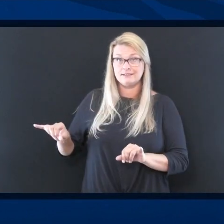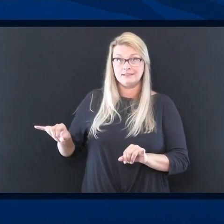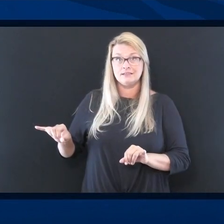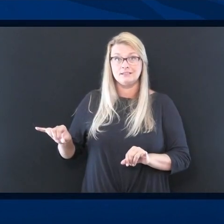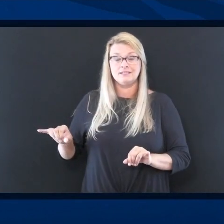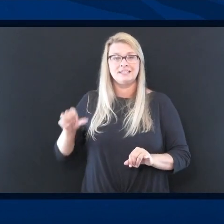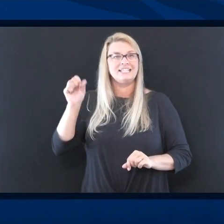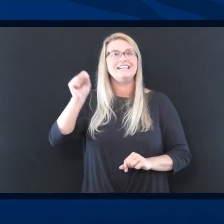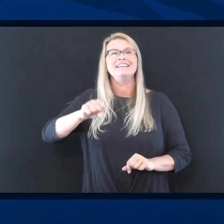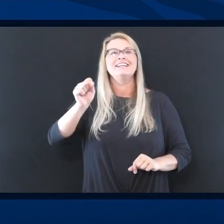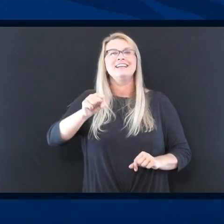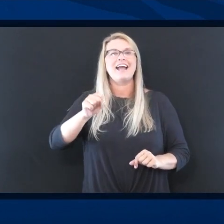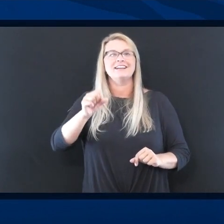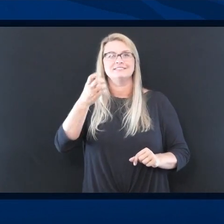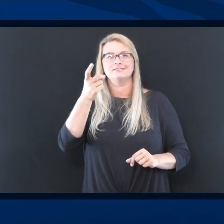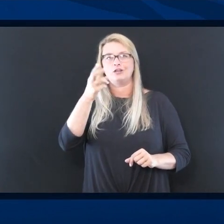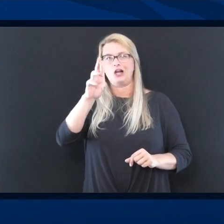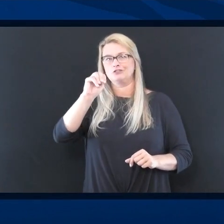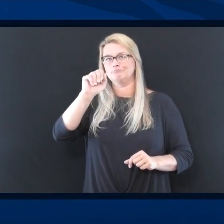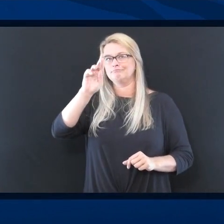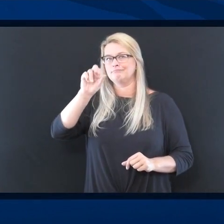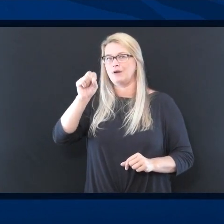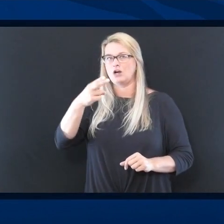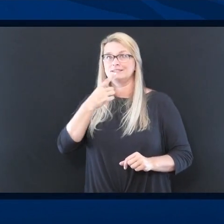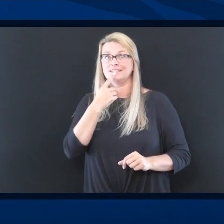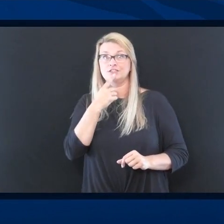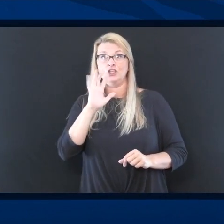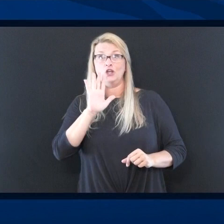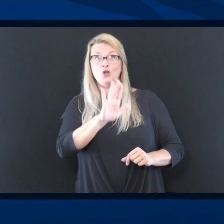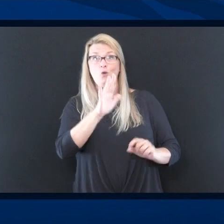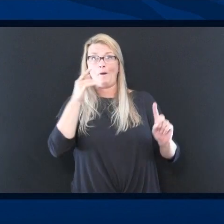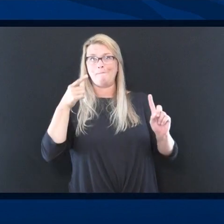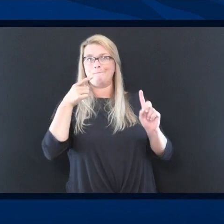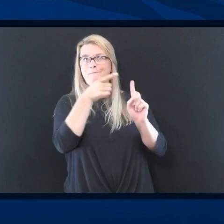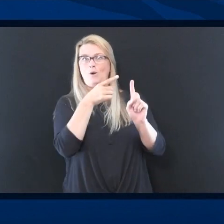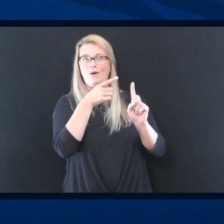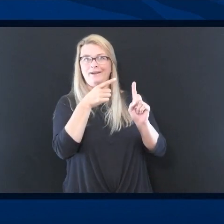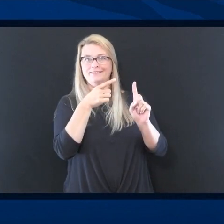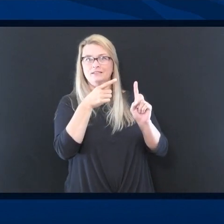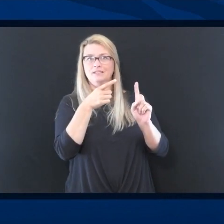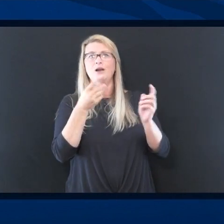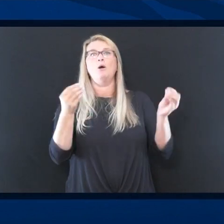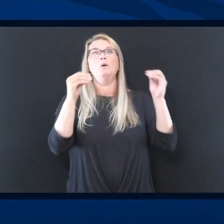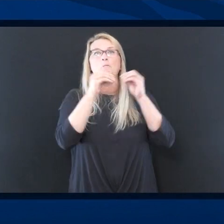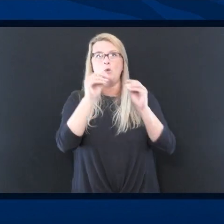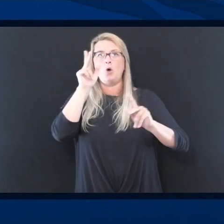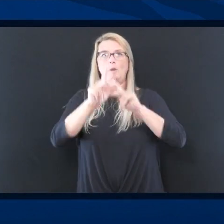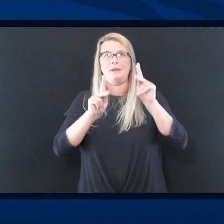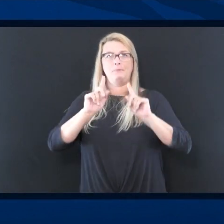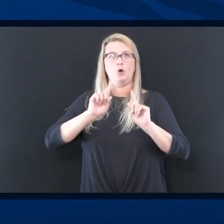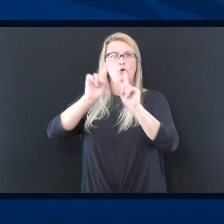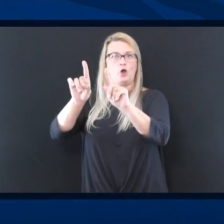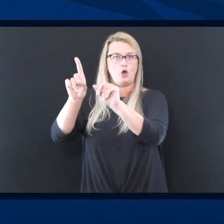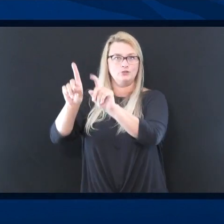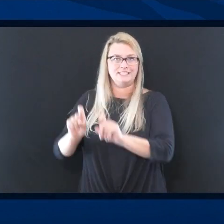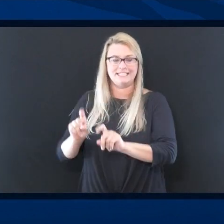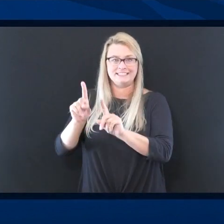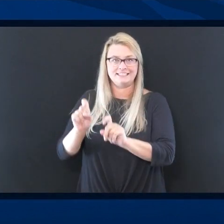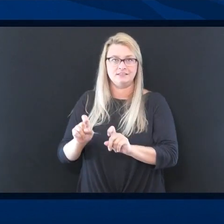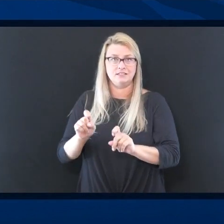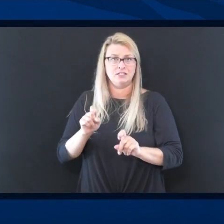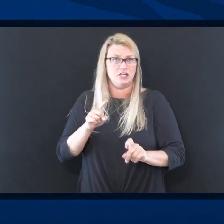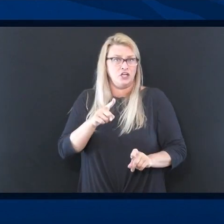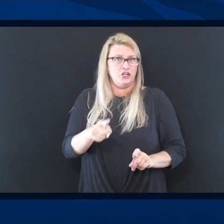I just think, Governor, what you just pointed out is we really want people to be tested. And so if you don't have